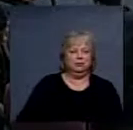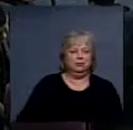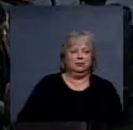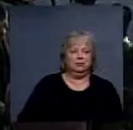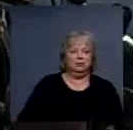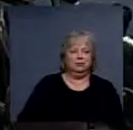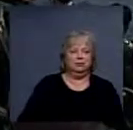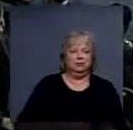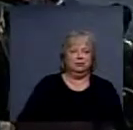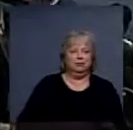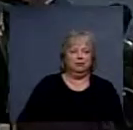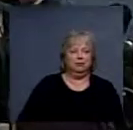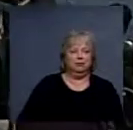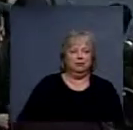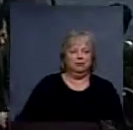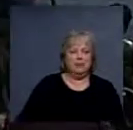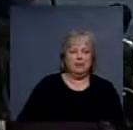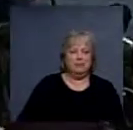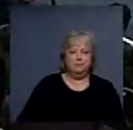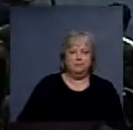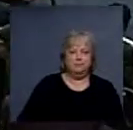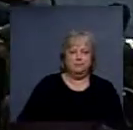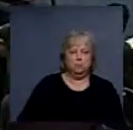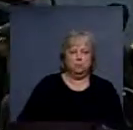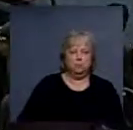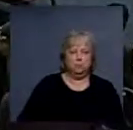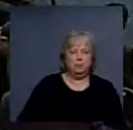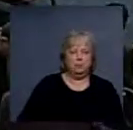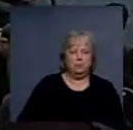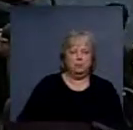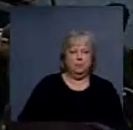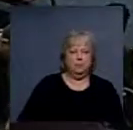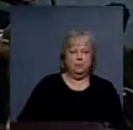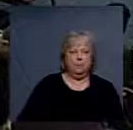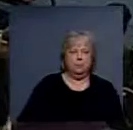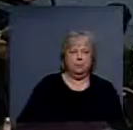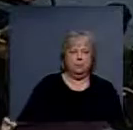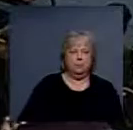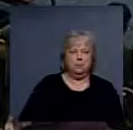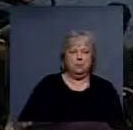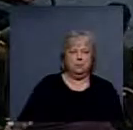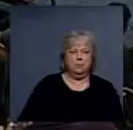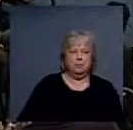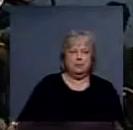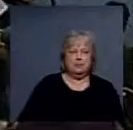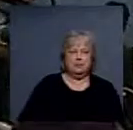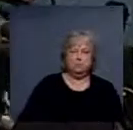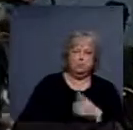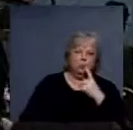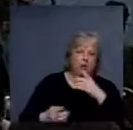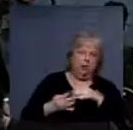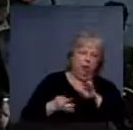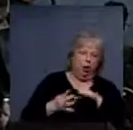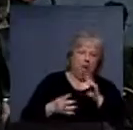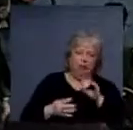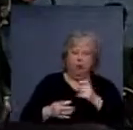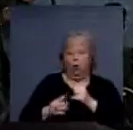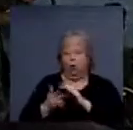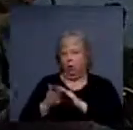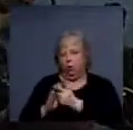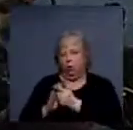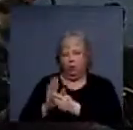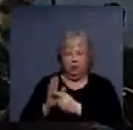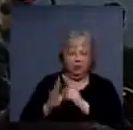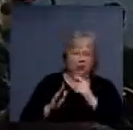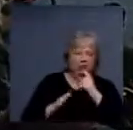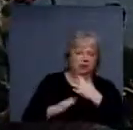Well, I'll let you tell him that. I mean, he's able to, we have barking dog ordinances and we have nuisance